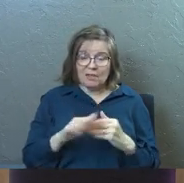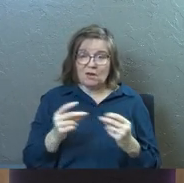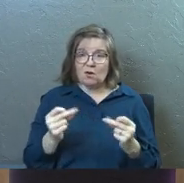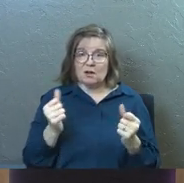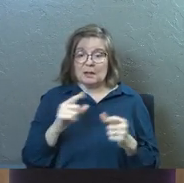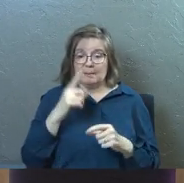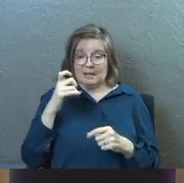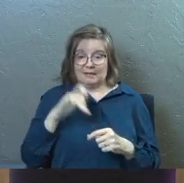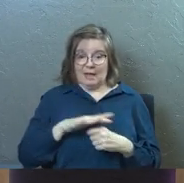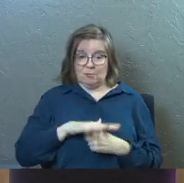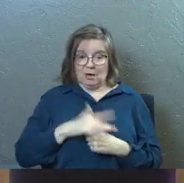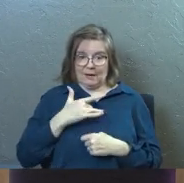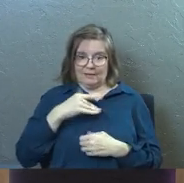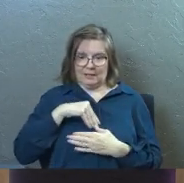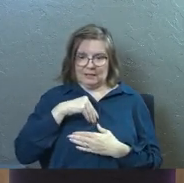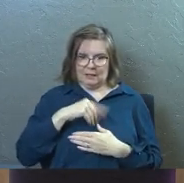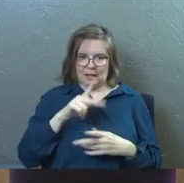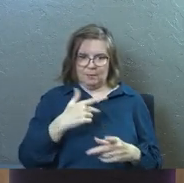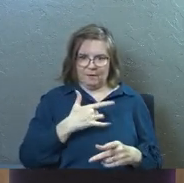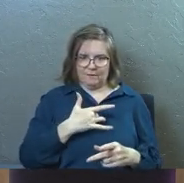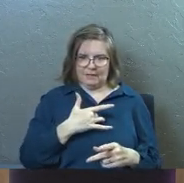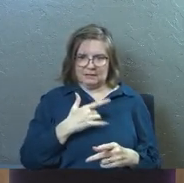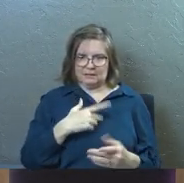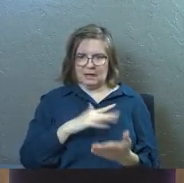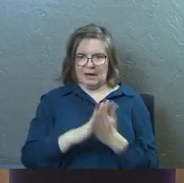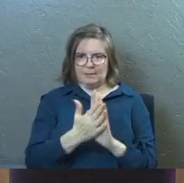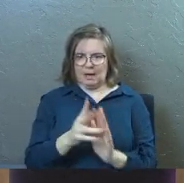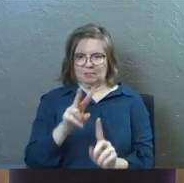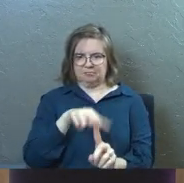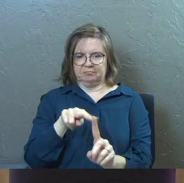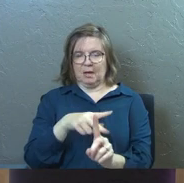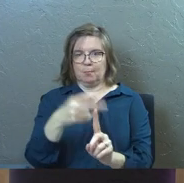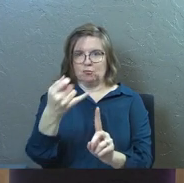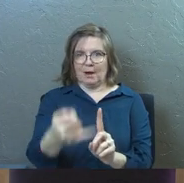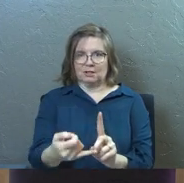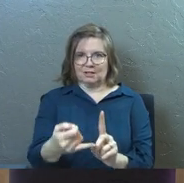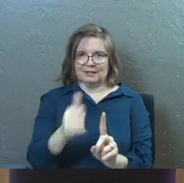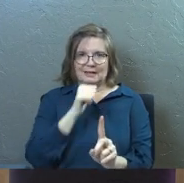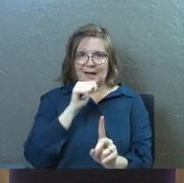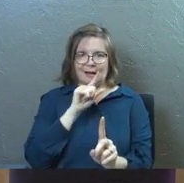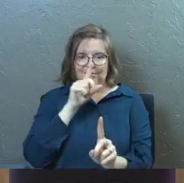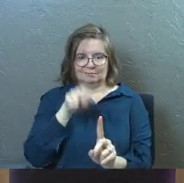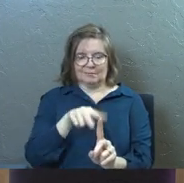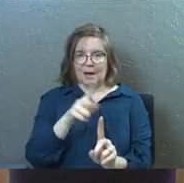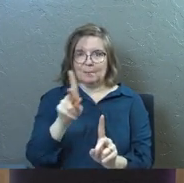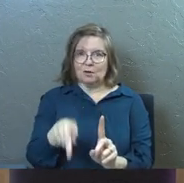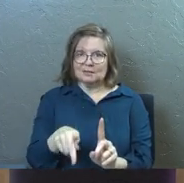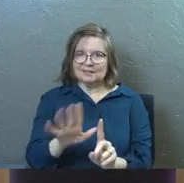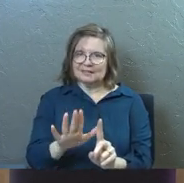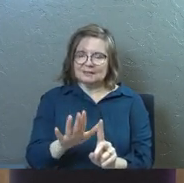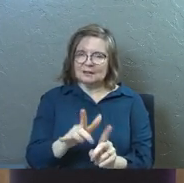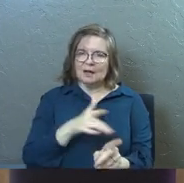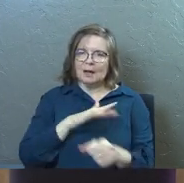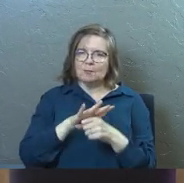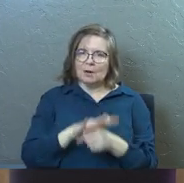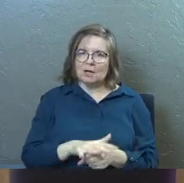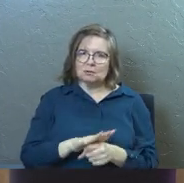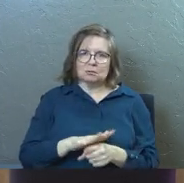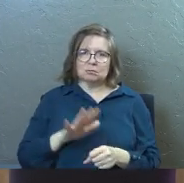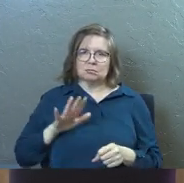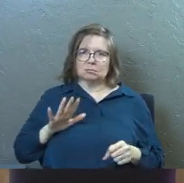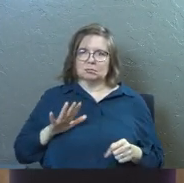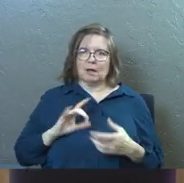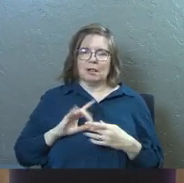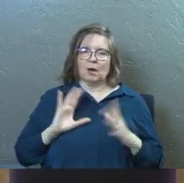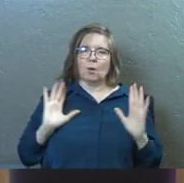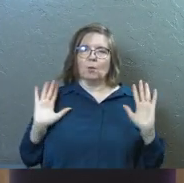all of a sudden, because of that pressure, the person feels like they're a project, not a person. So don't feel that pressure.